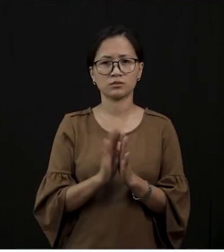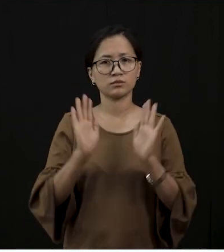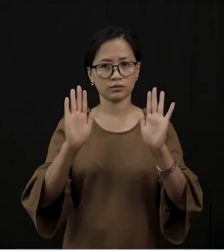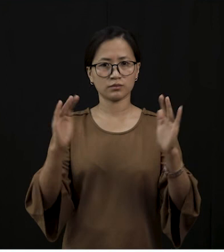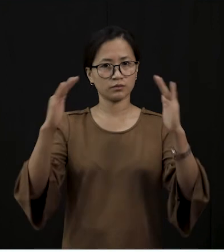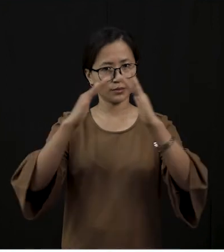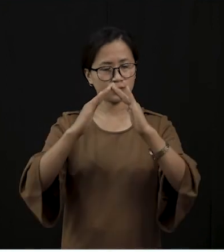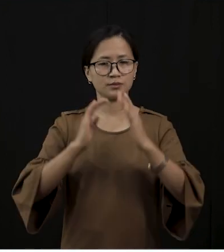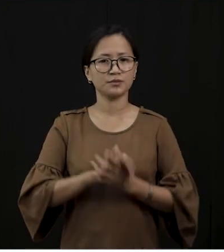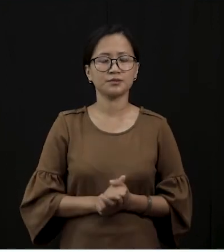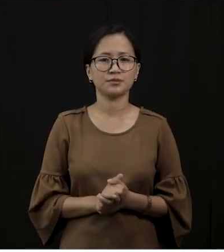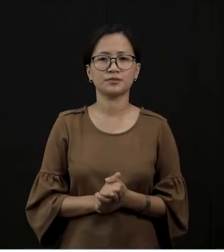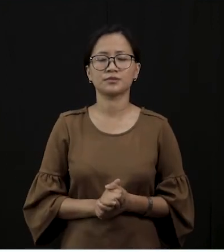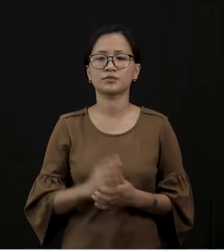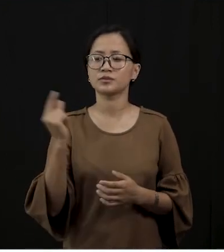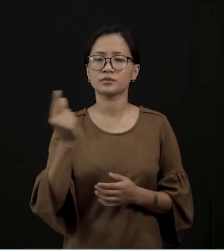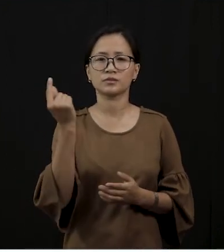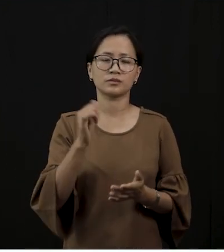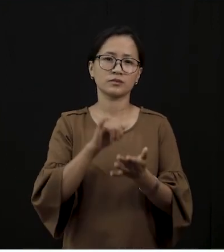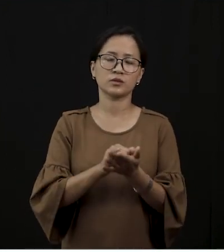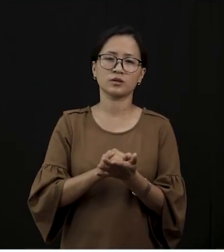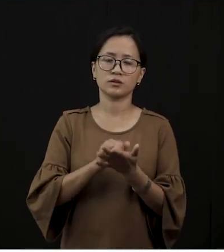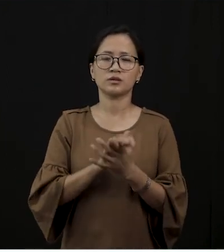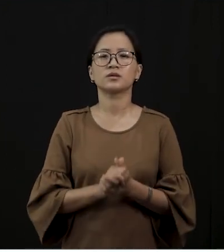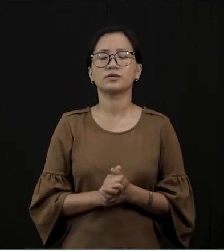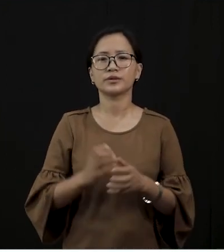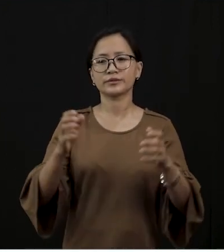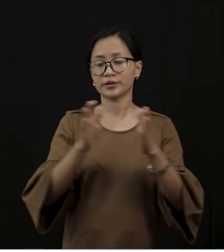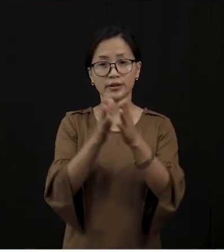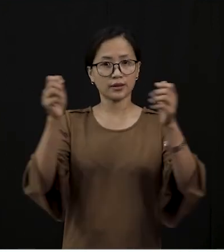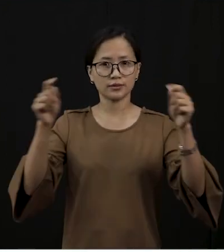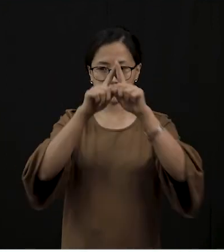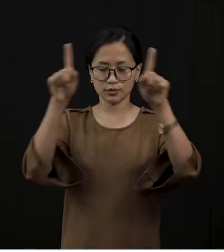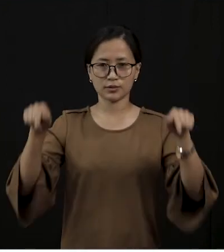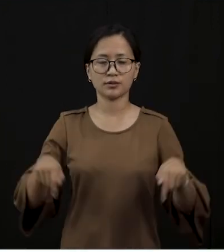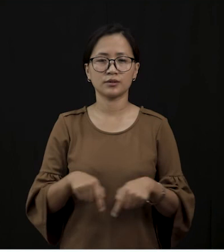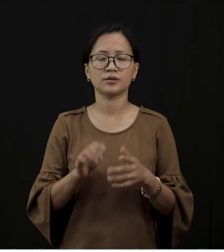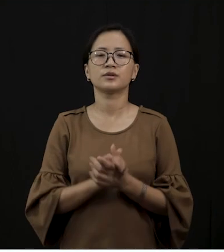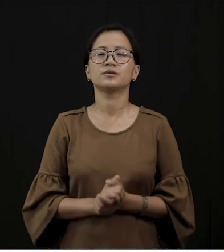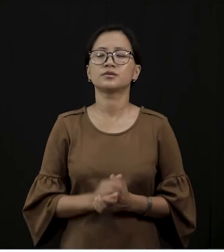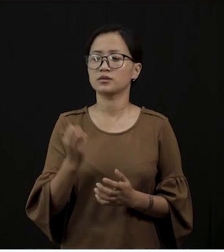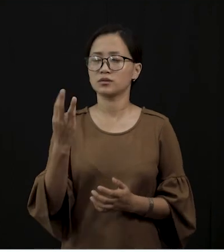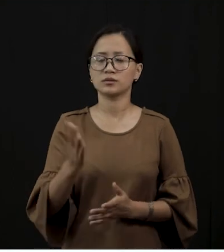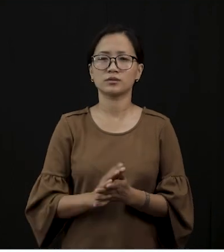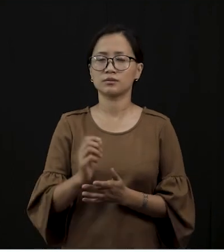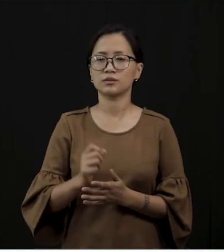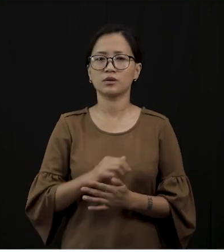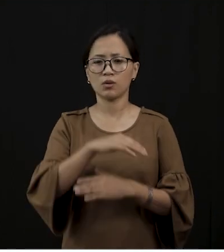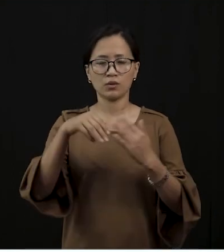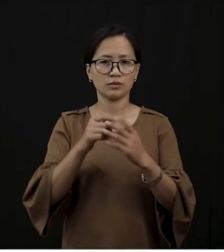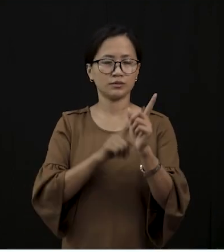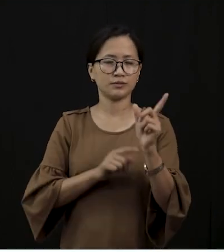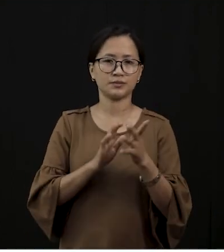right? Yes. Then using that calendar, you have to count the total number of Sundays in the